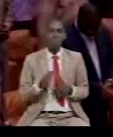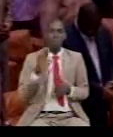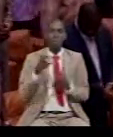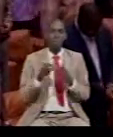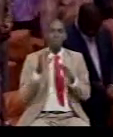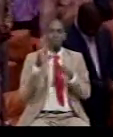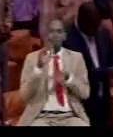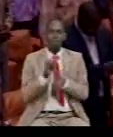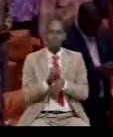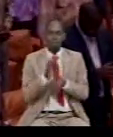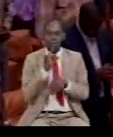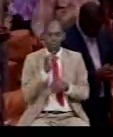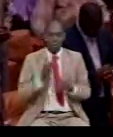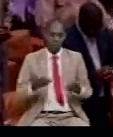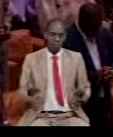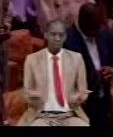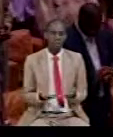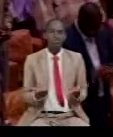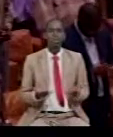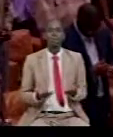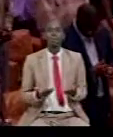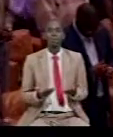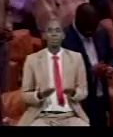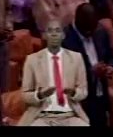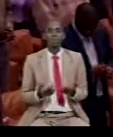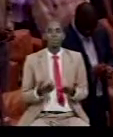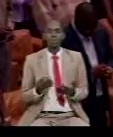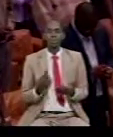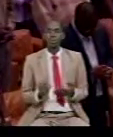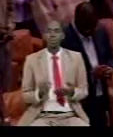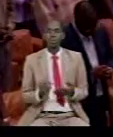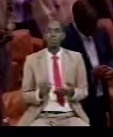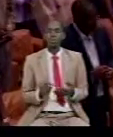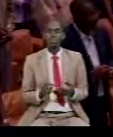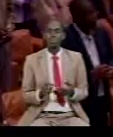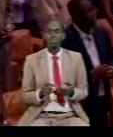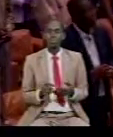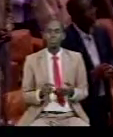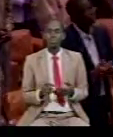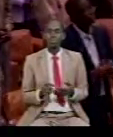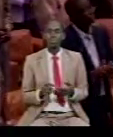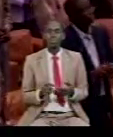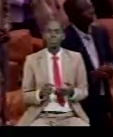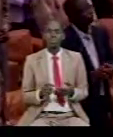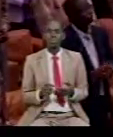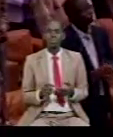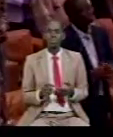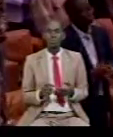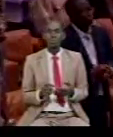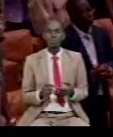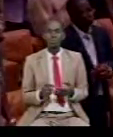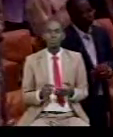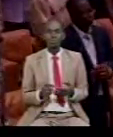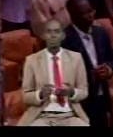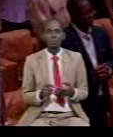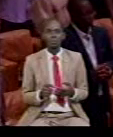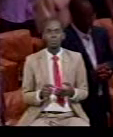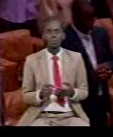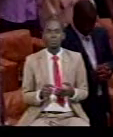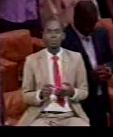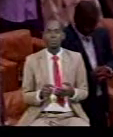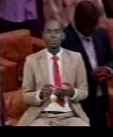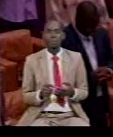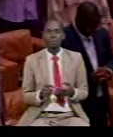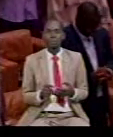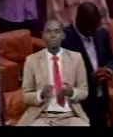go. It's ready, you carry go. The power is coming down, you carry go.